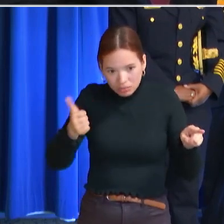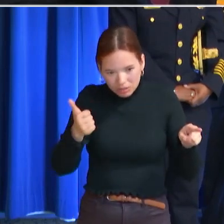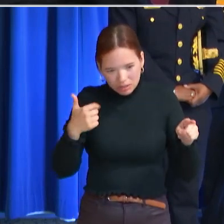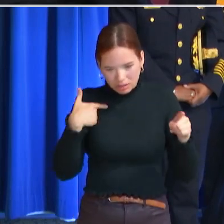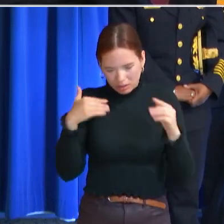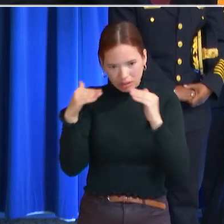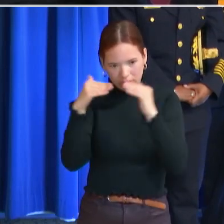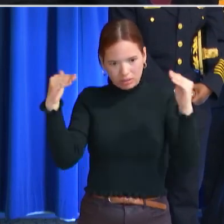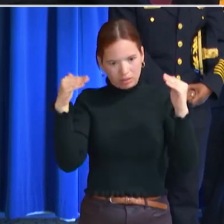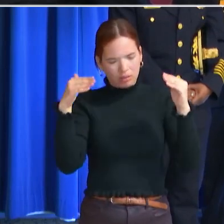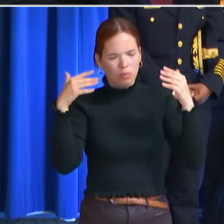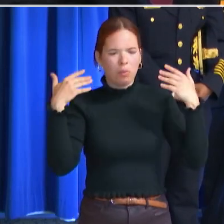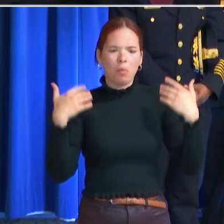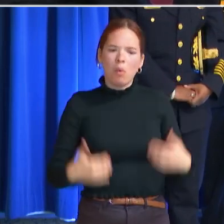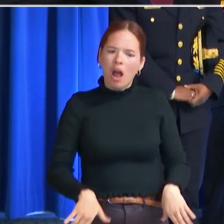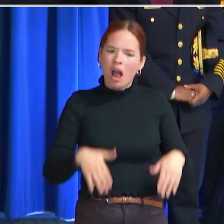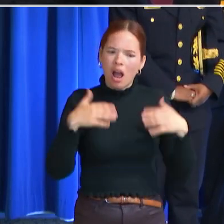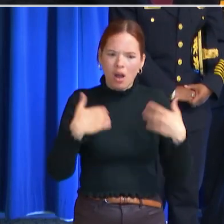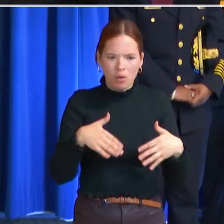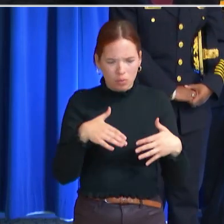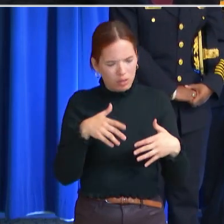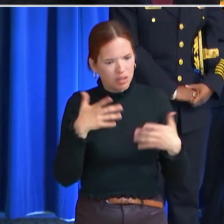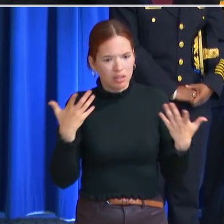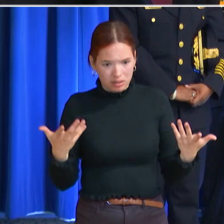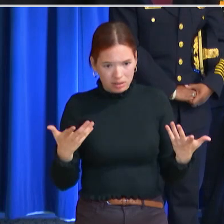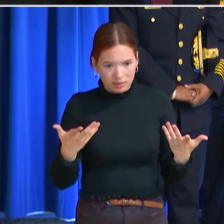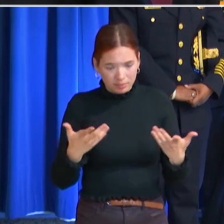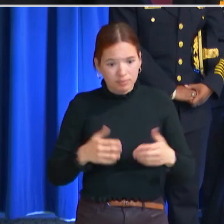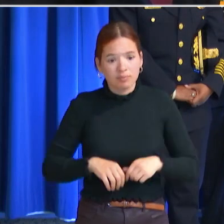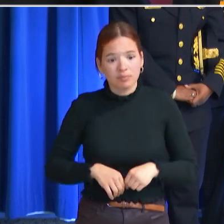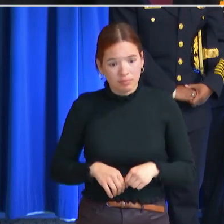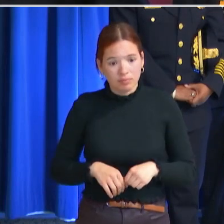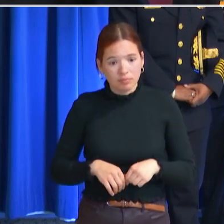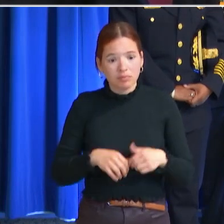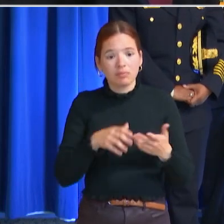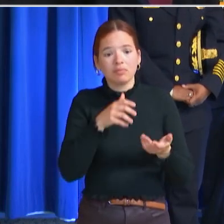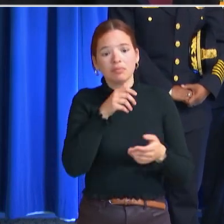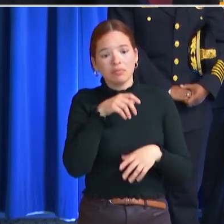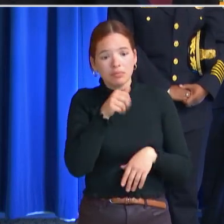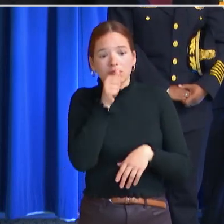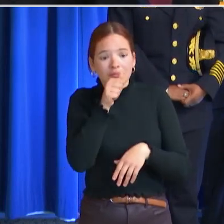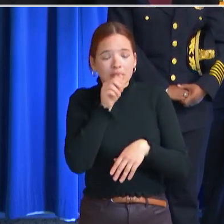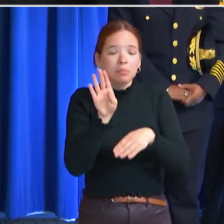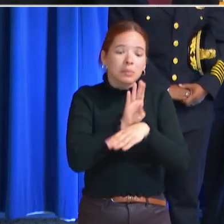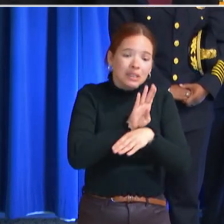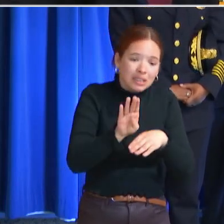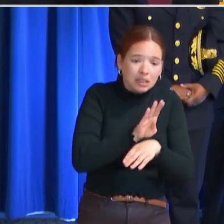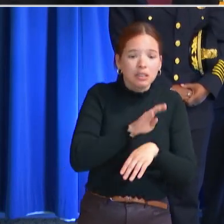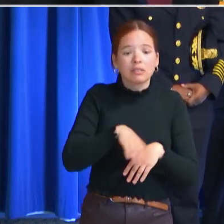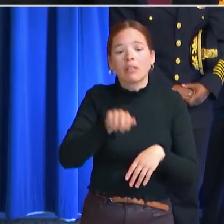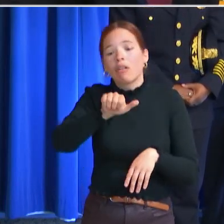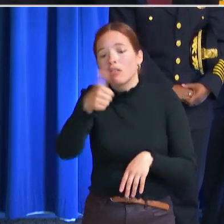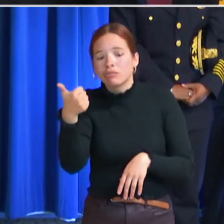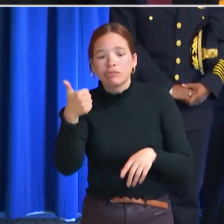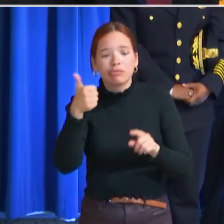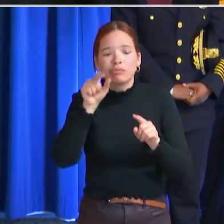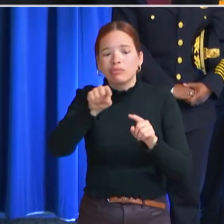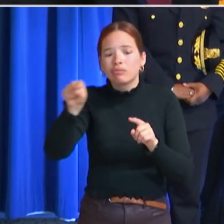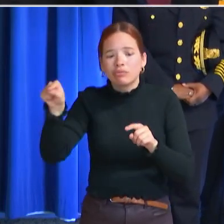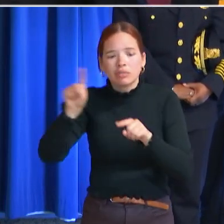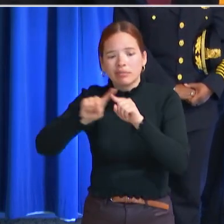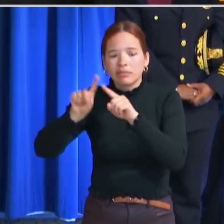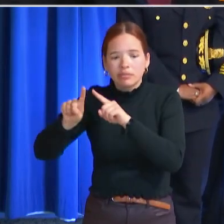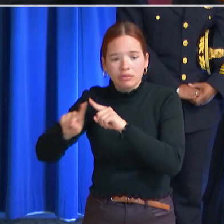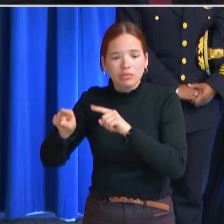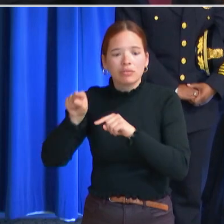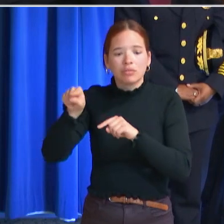I'm very interested in. Sure, there are offers from the private sector and all of that kind of stuff that come with this role, but that's not my area of